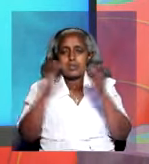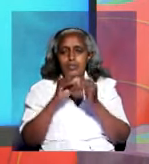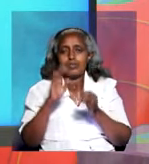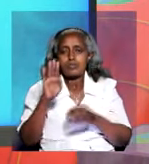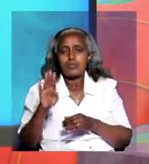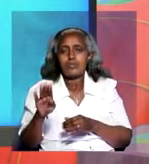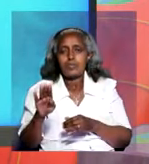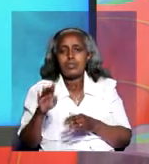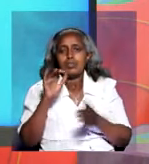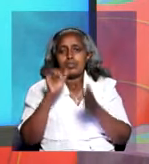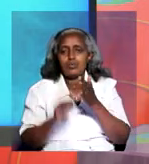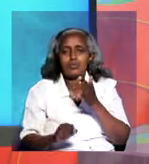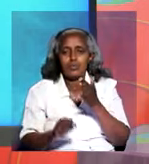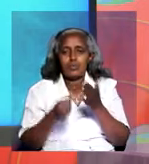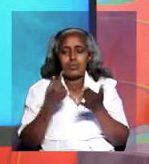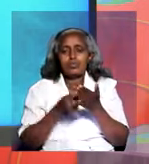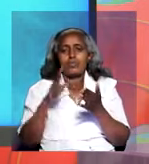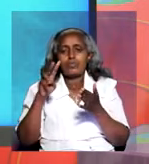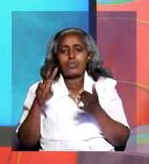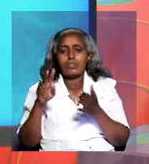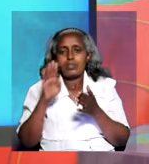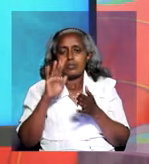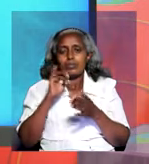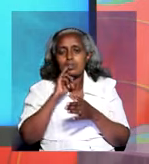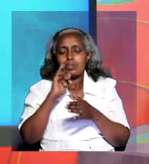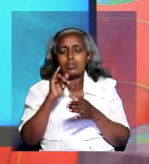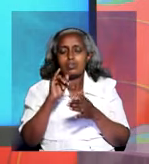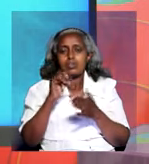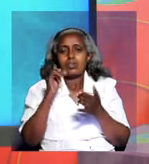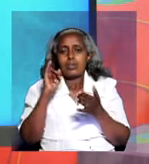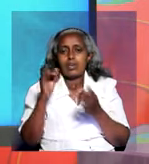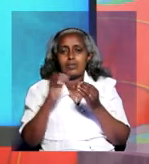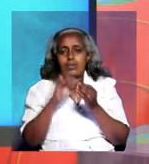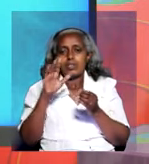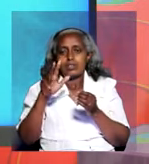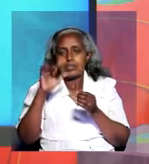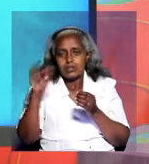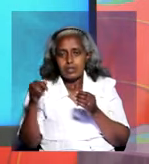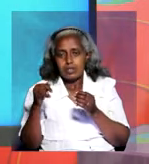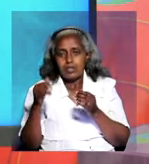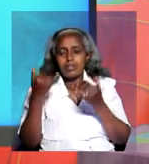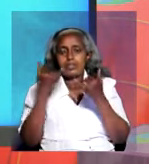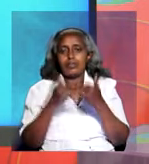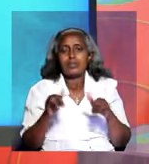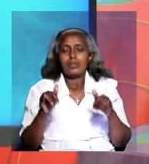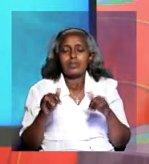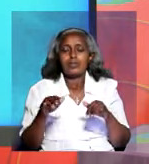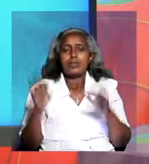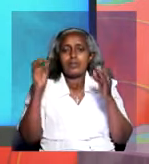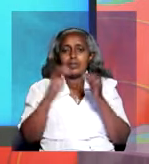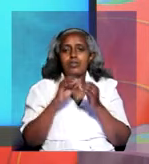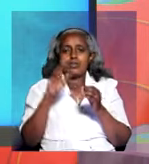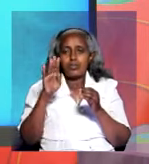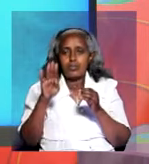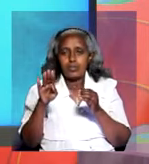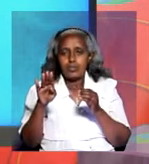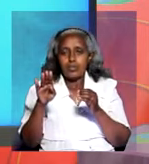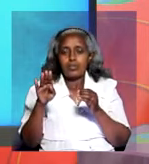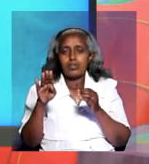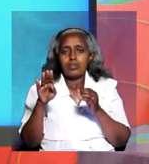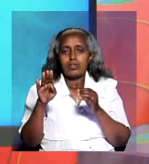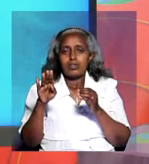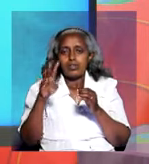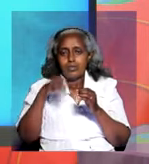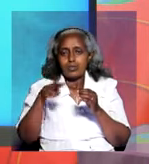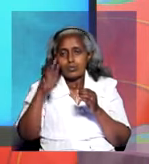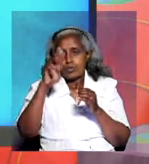b. So vector b is here, it is I plus 3j divided by magnitude of b. We have found magnitude of b